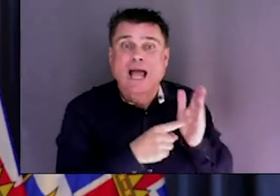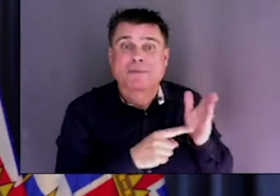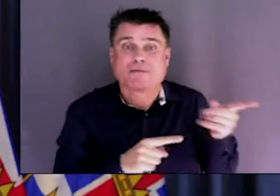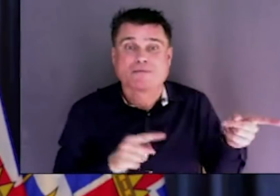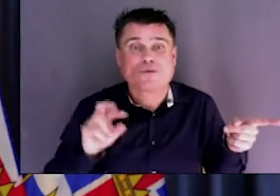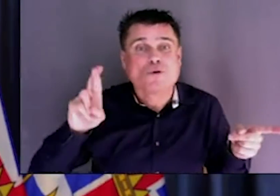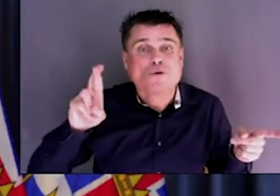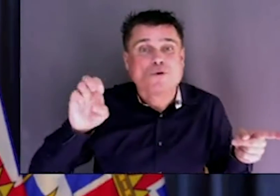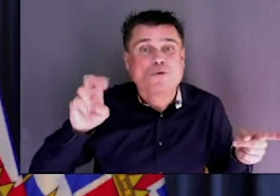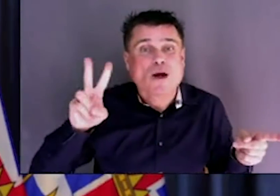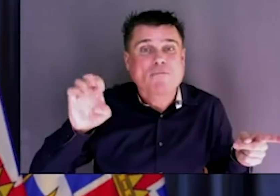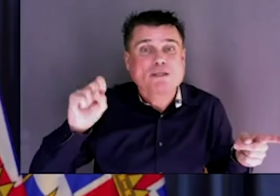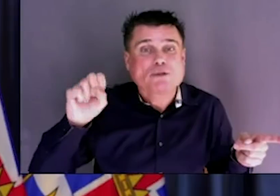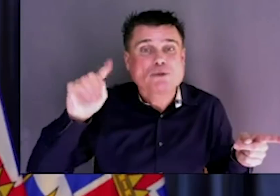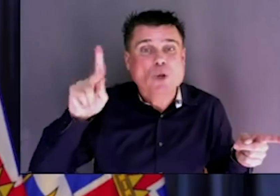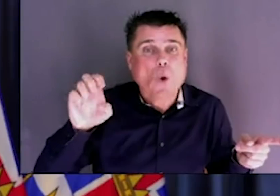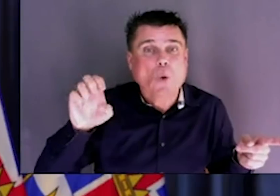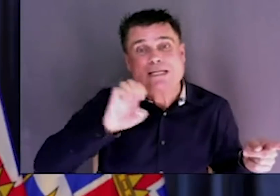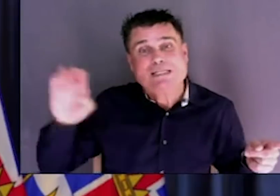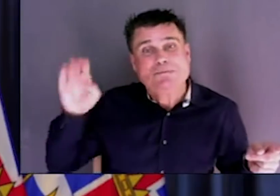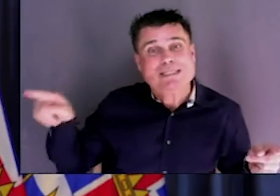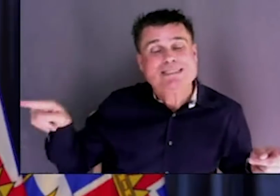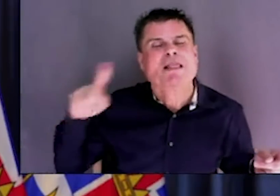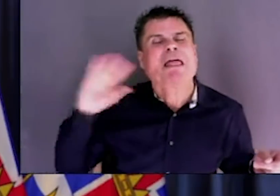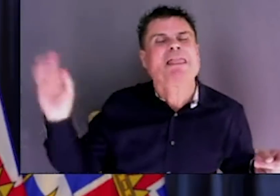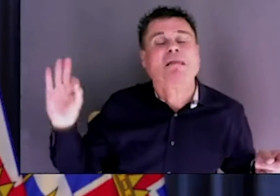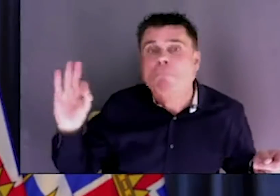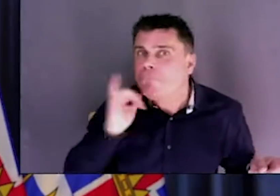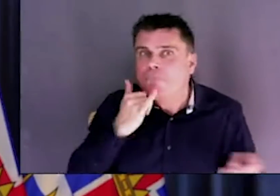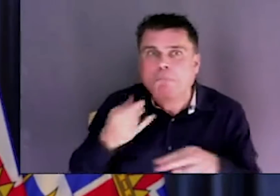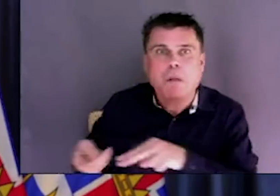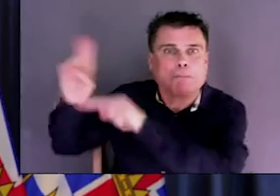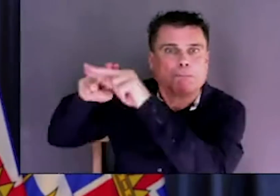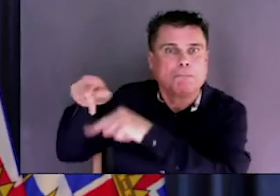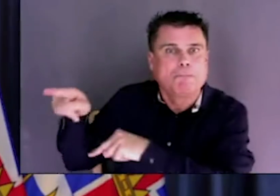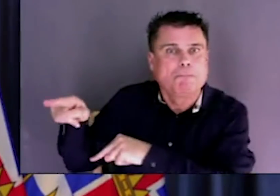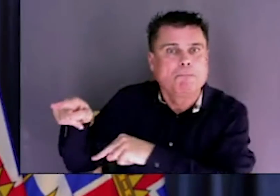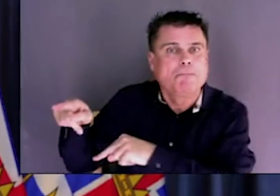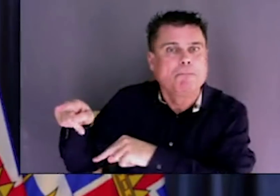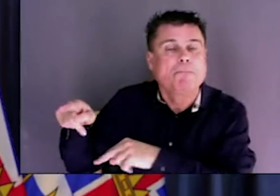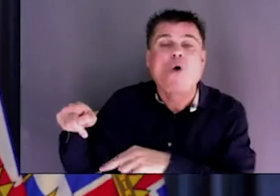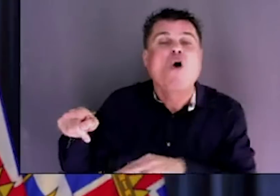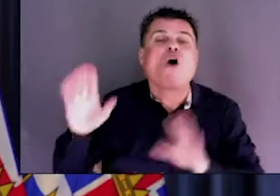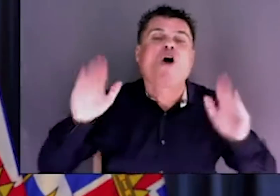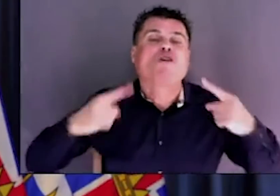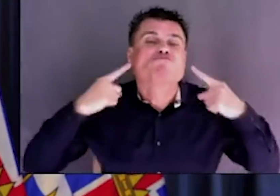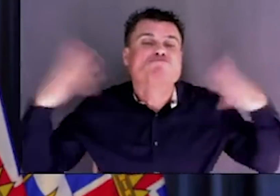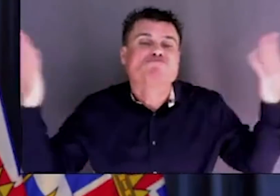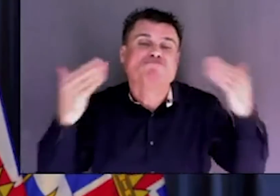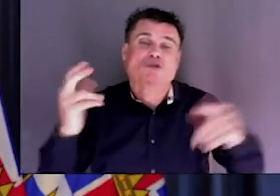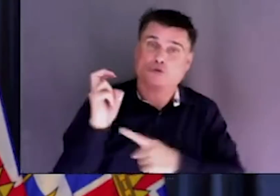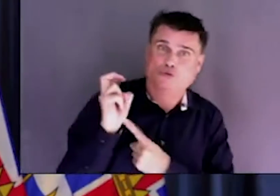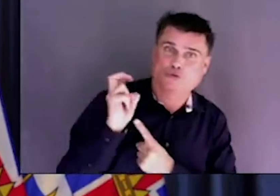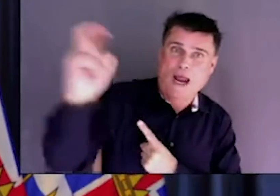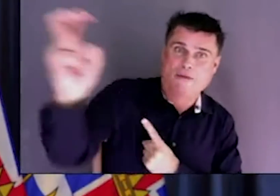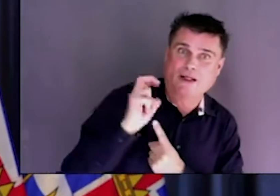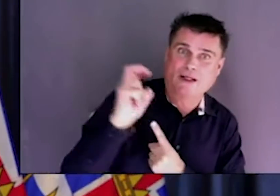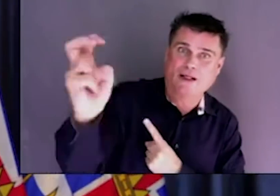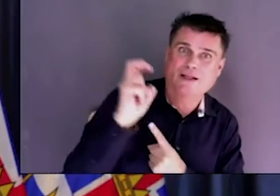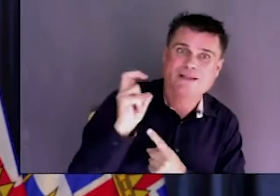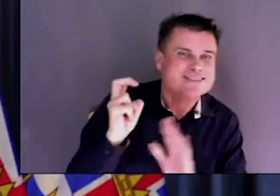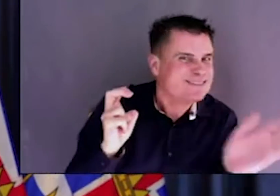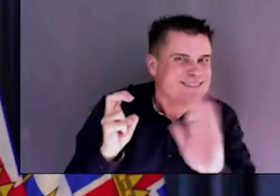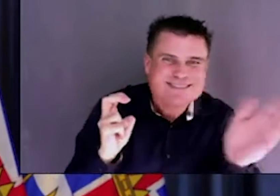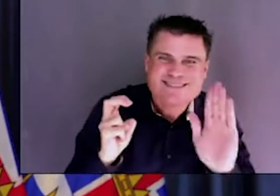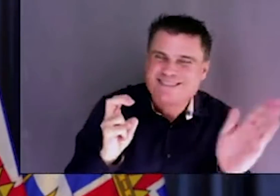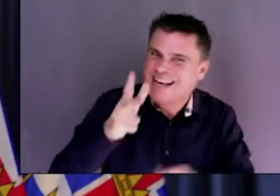recreation. That's not acceptable. It was a bad choice, and we're living with those consequences. People need to be mindful of the